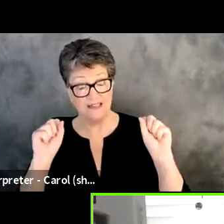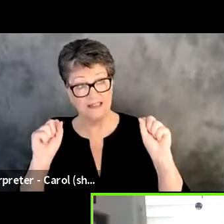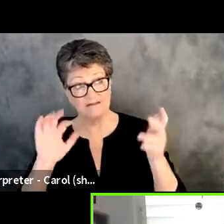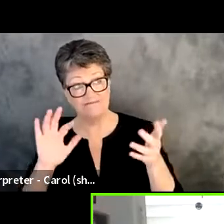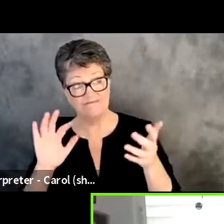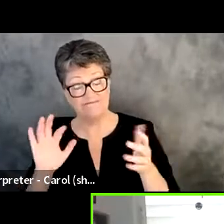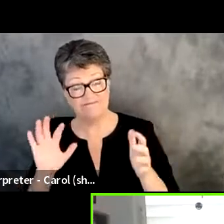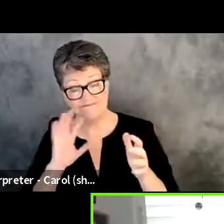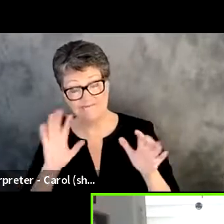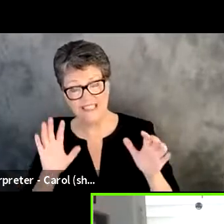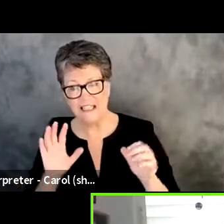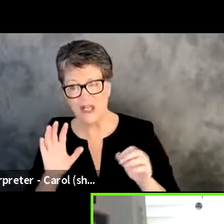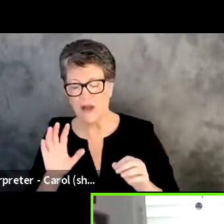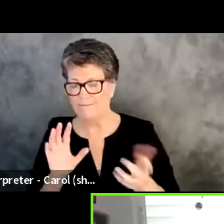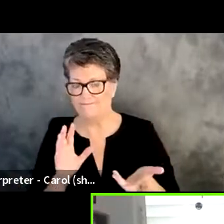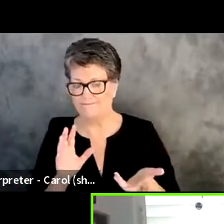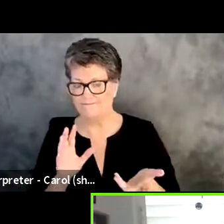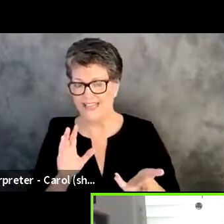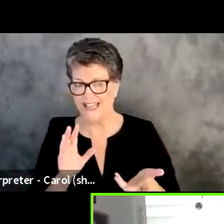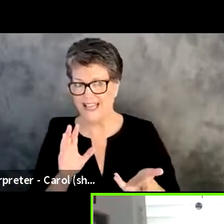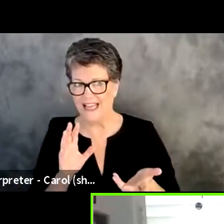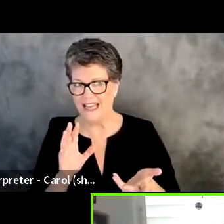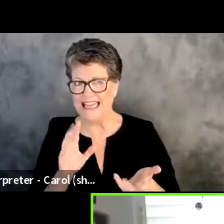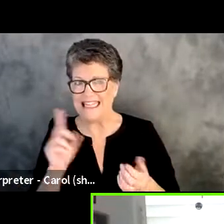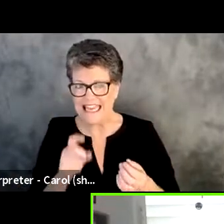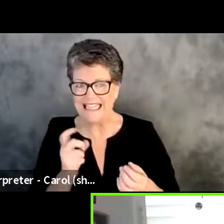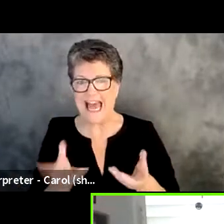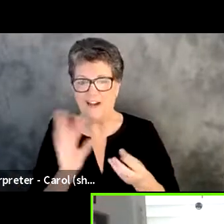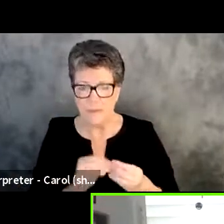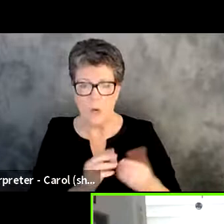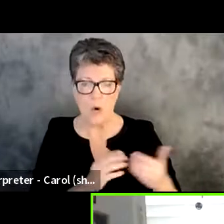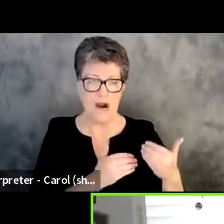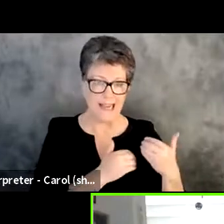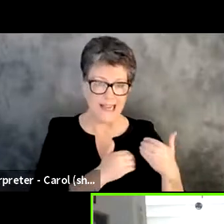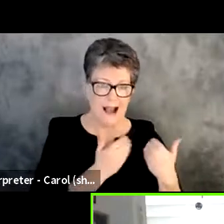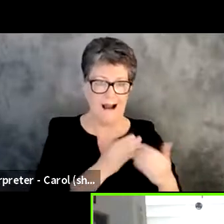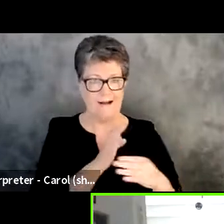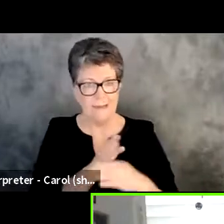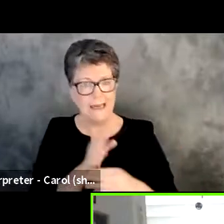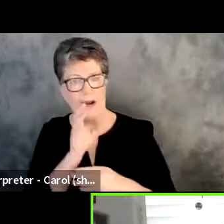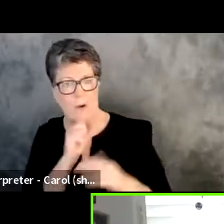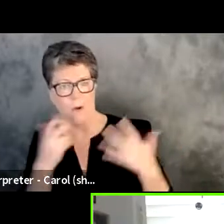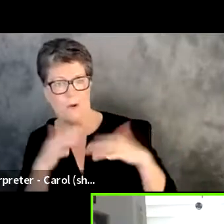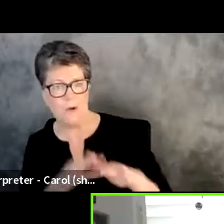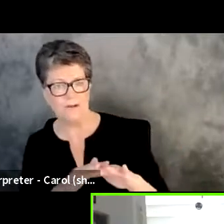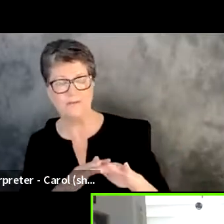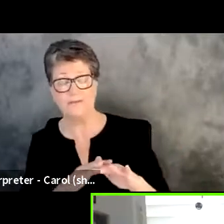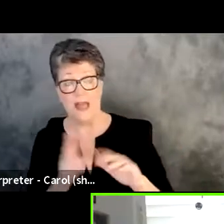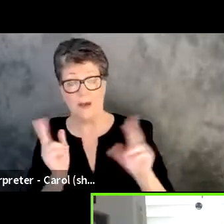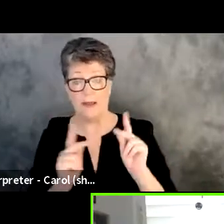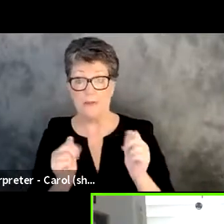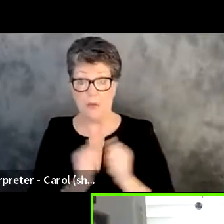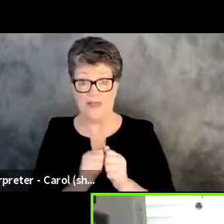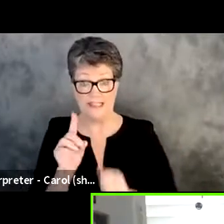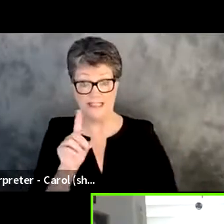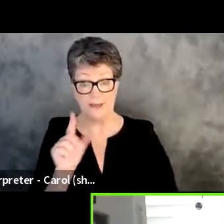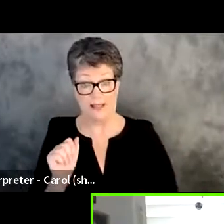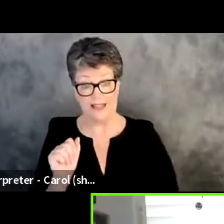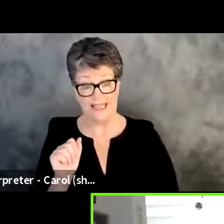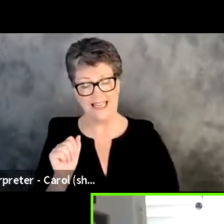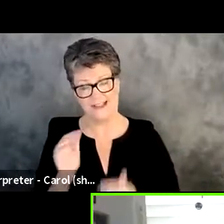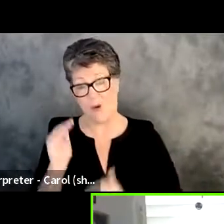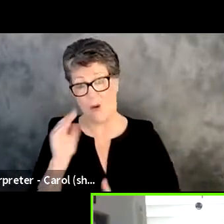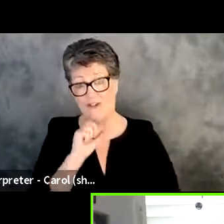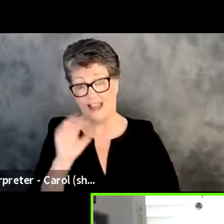as intergenerational as it needs to be. I think, you know, the majority of people who have disabilities are above the age